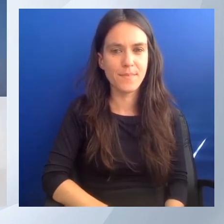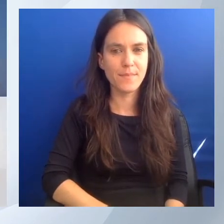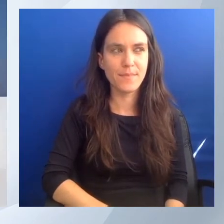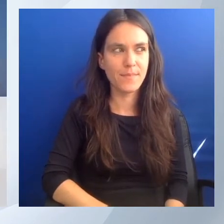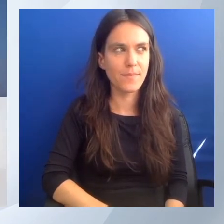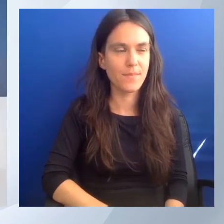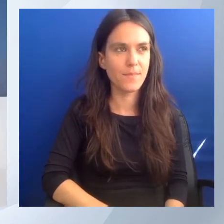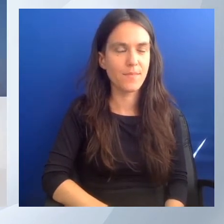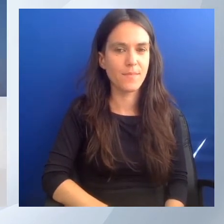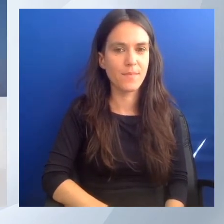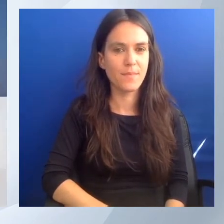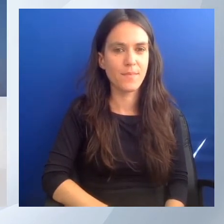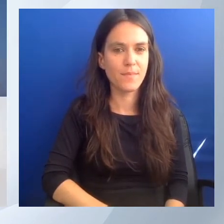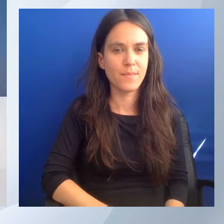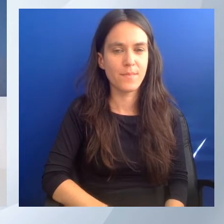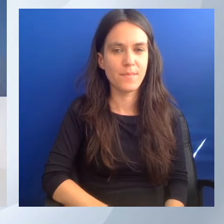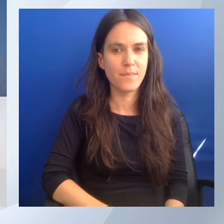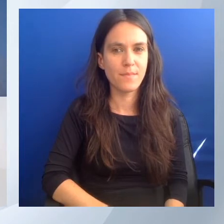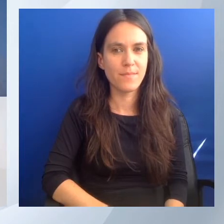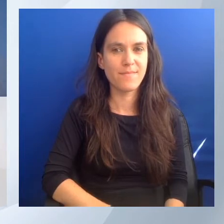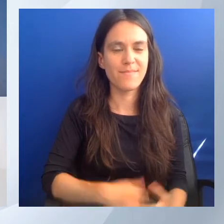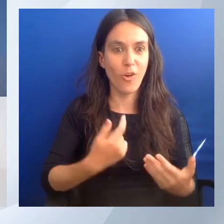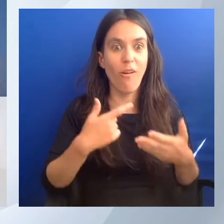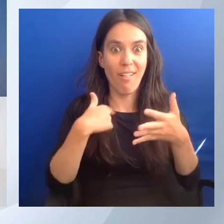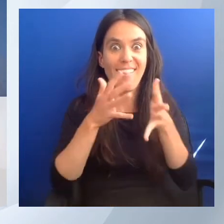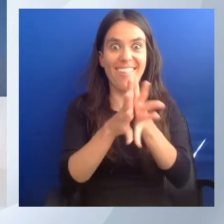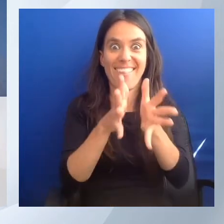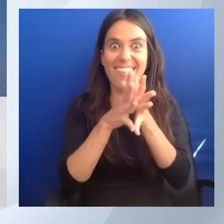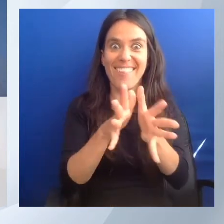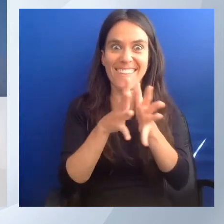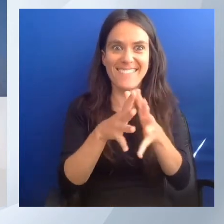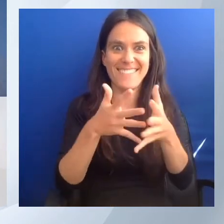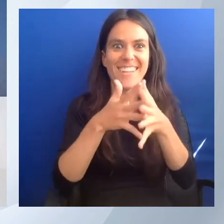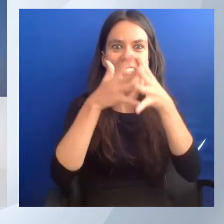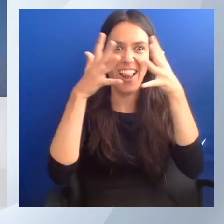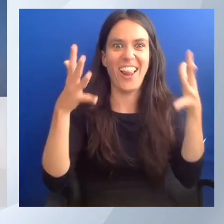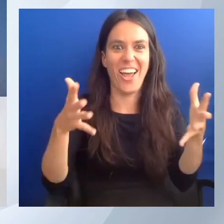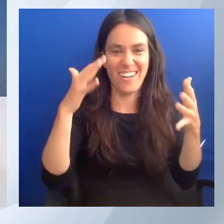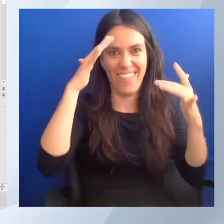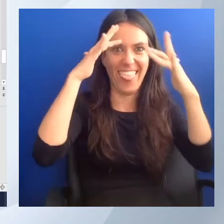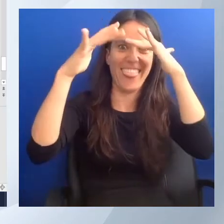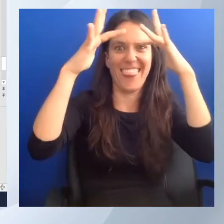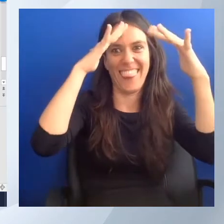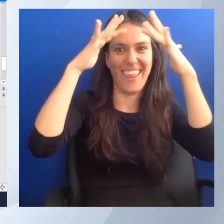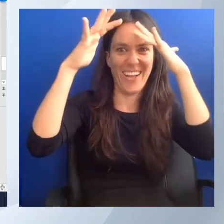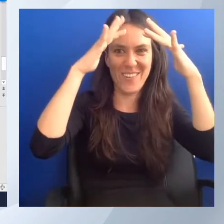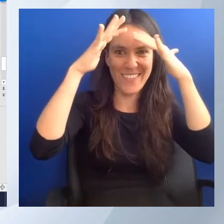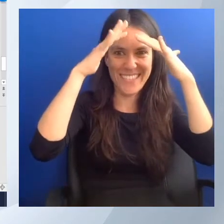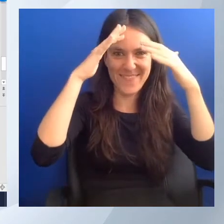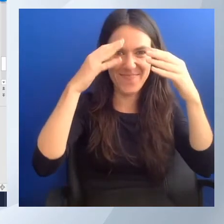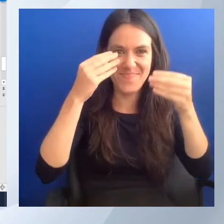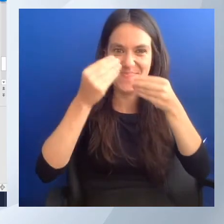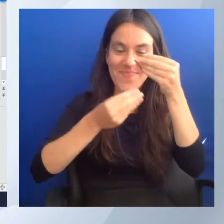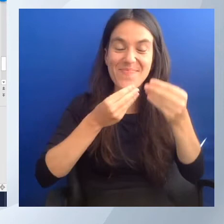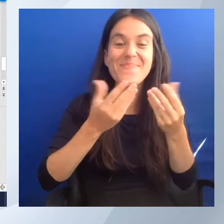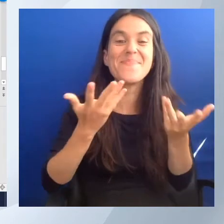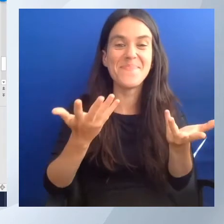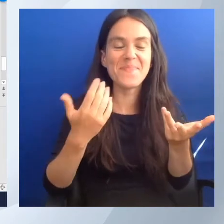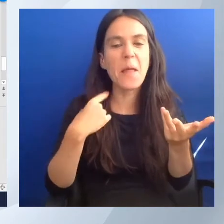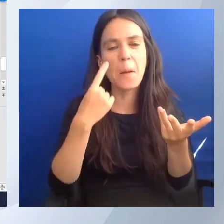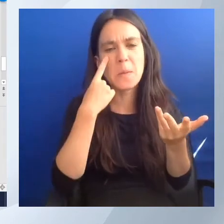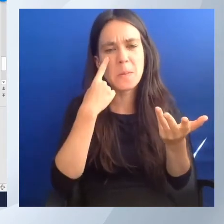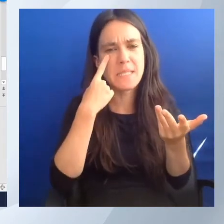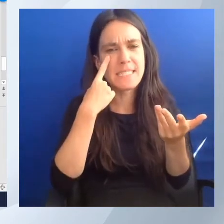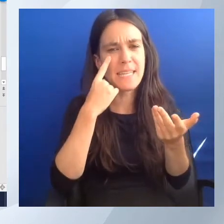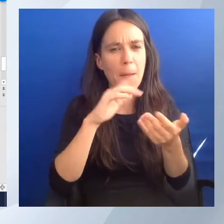So that's a lot of talk, a lot of theoretically important stuff. But let's take a